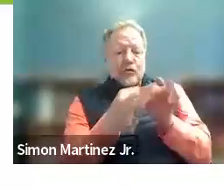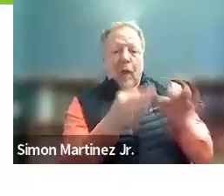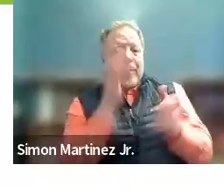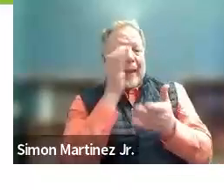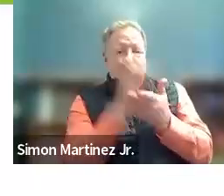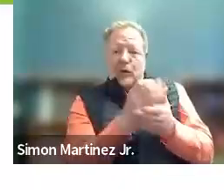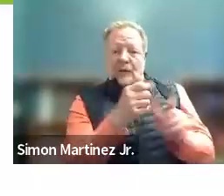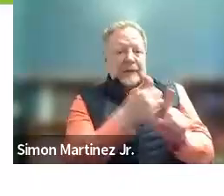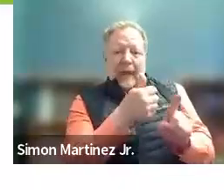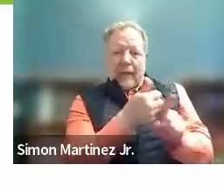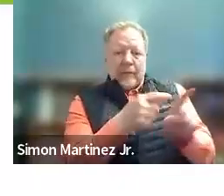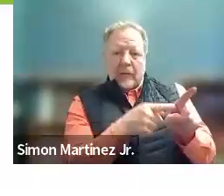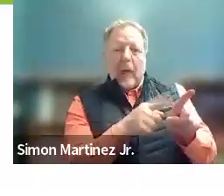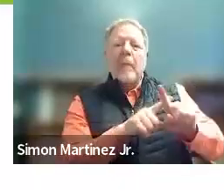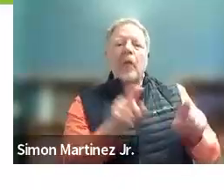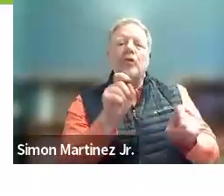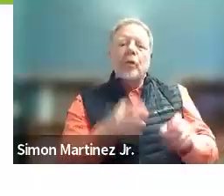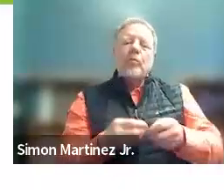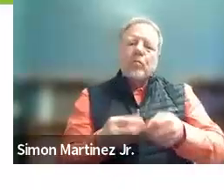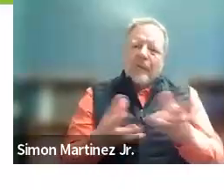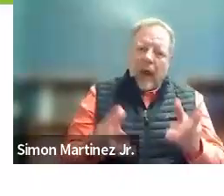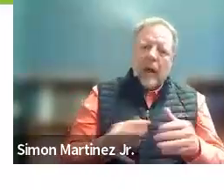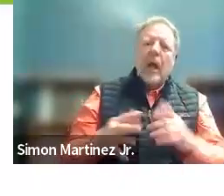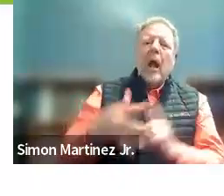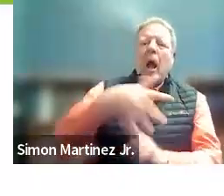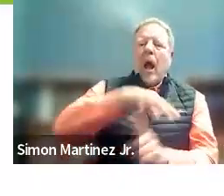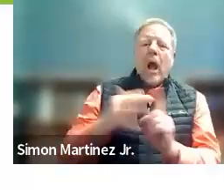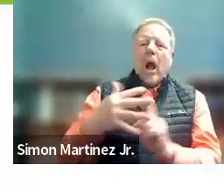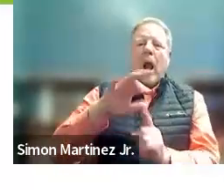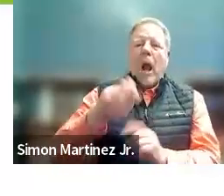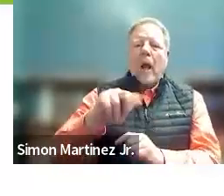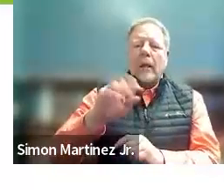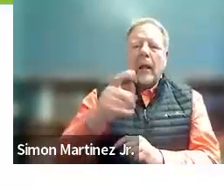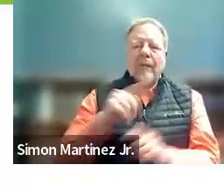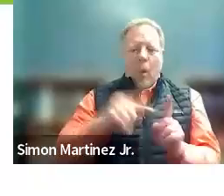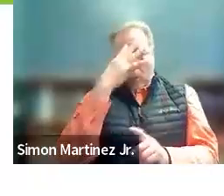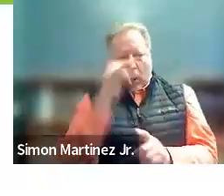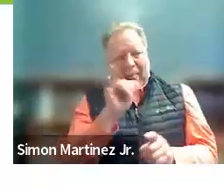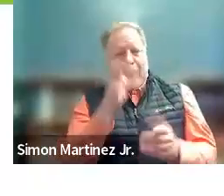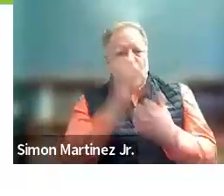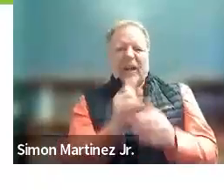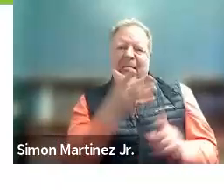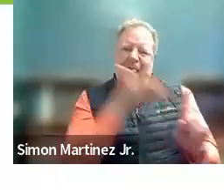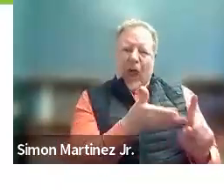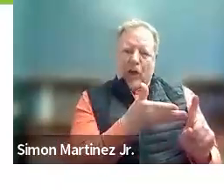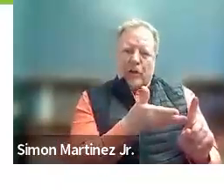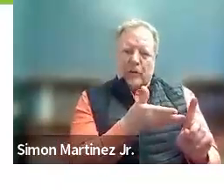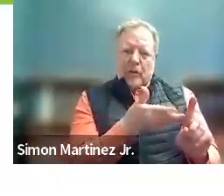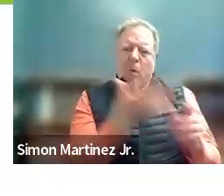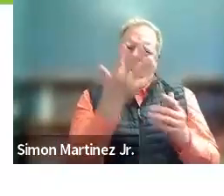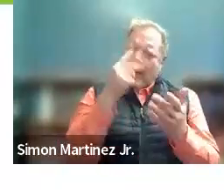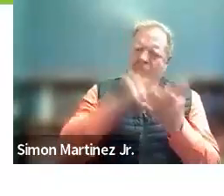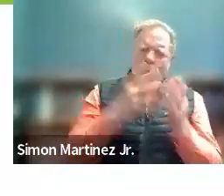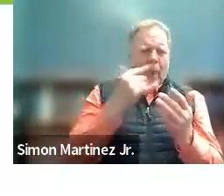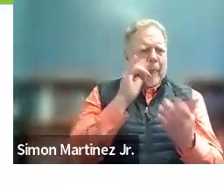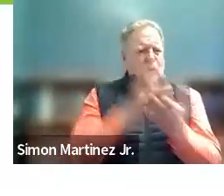image, but it should provide context of why it's there, right? Or why it's